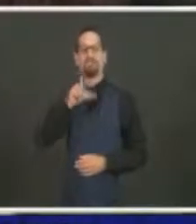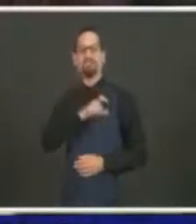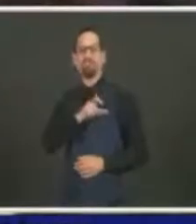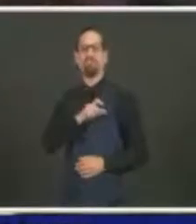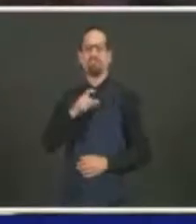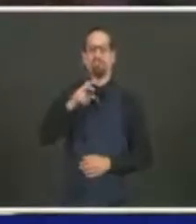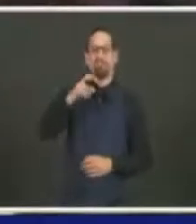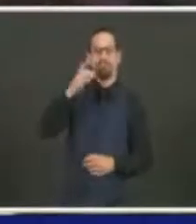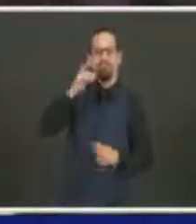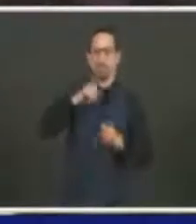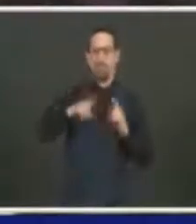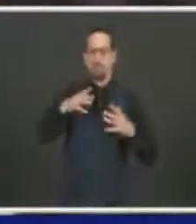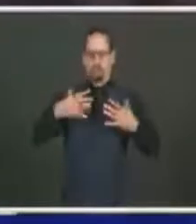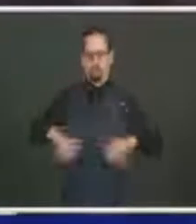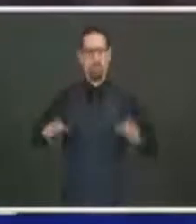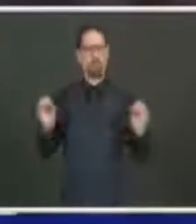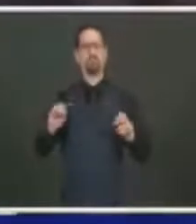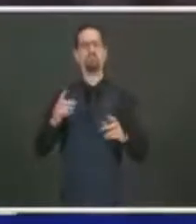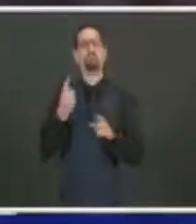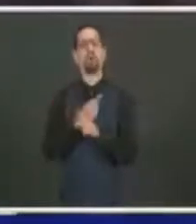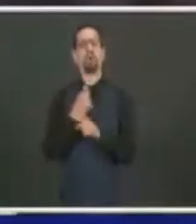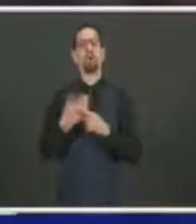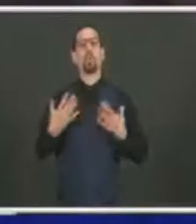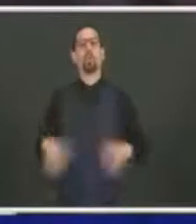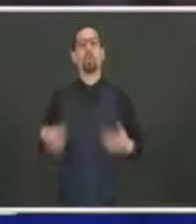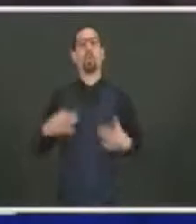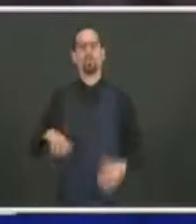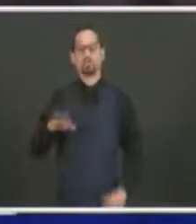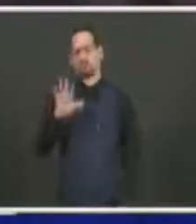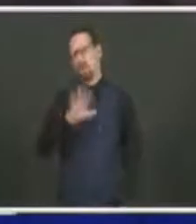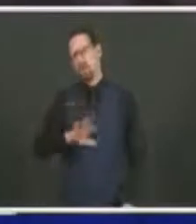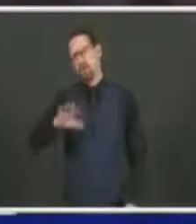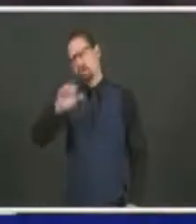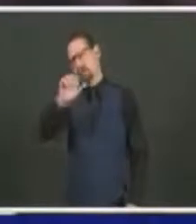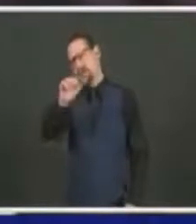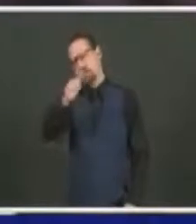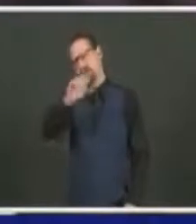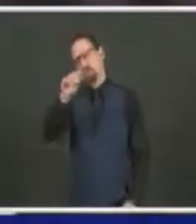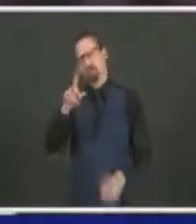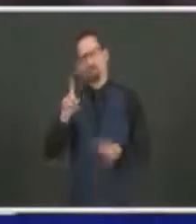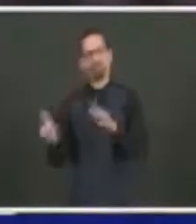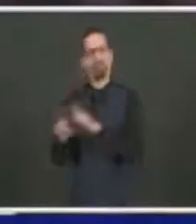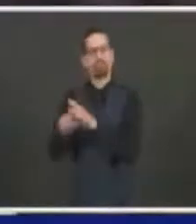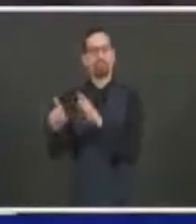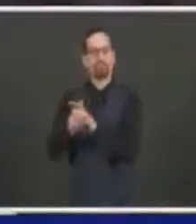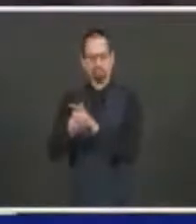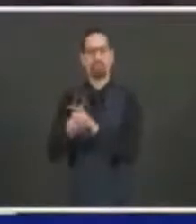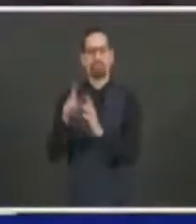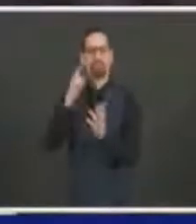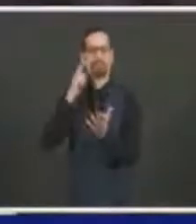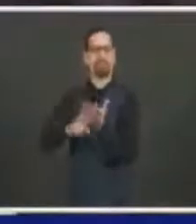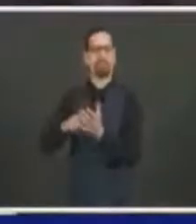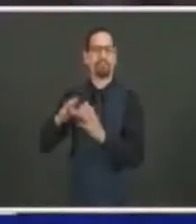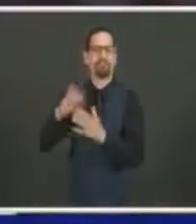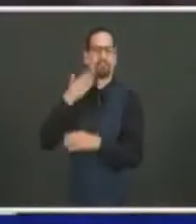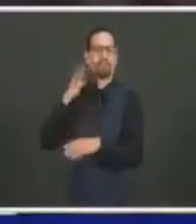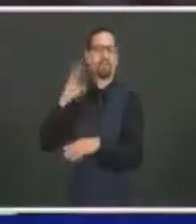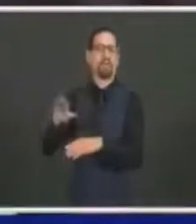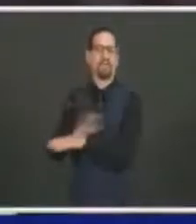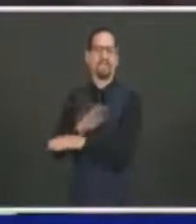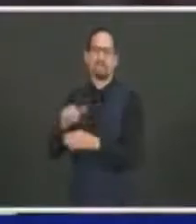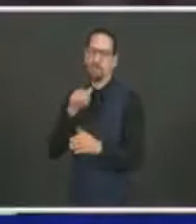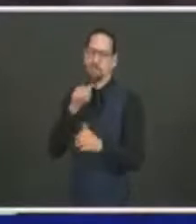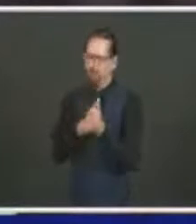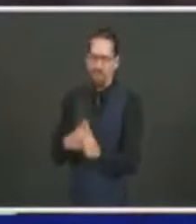been about 10+% or so of really bad actors that we are doubling down in focusing